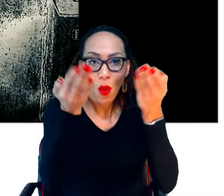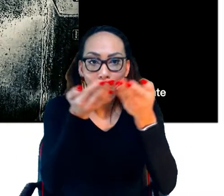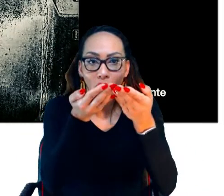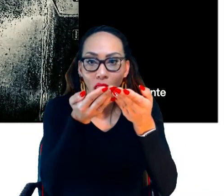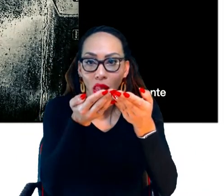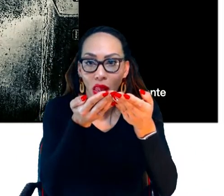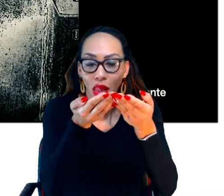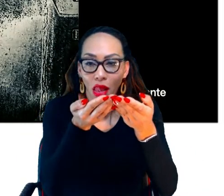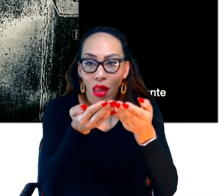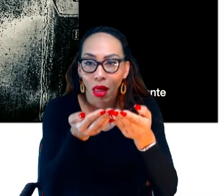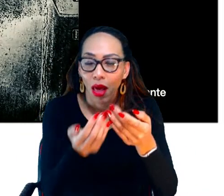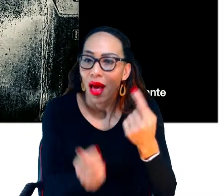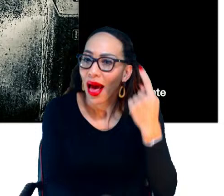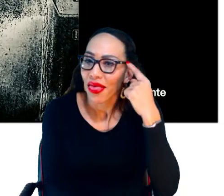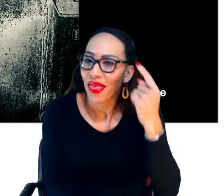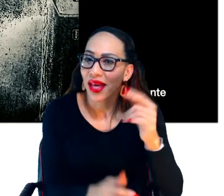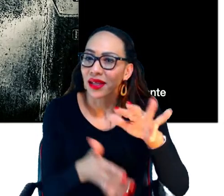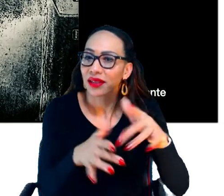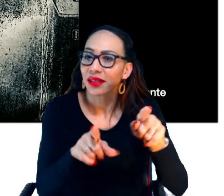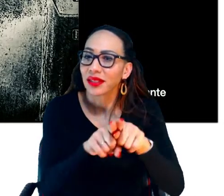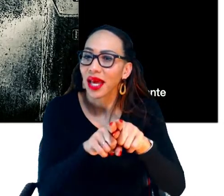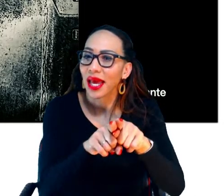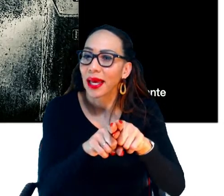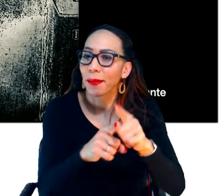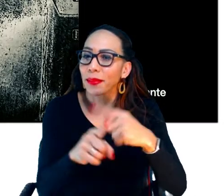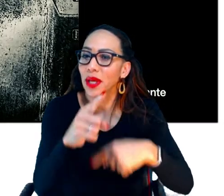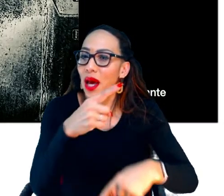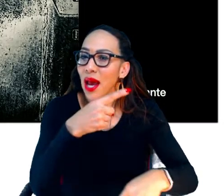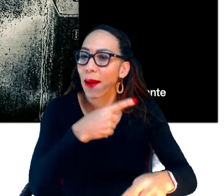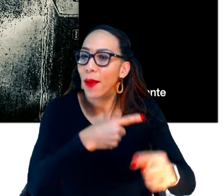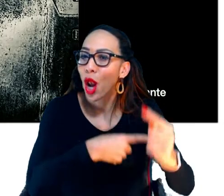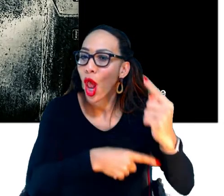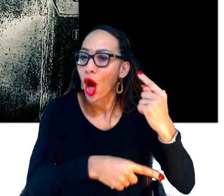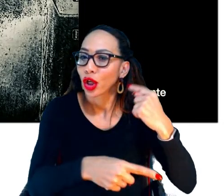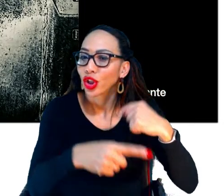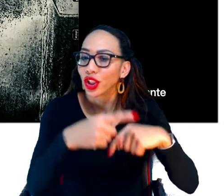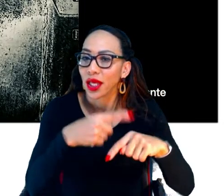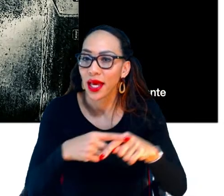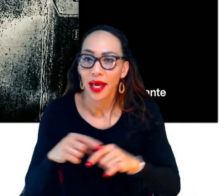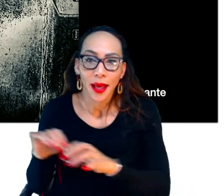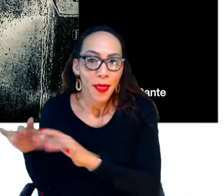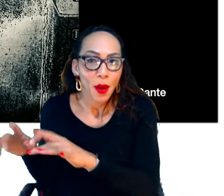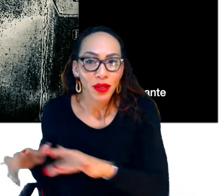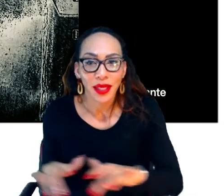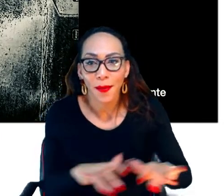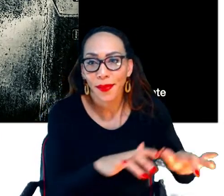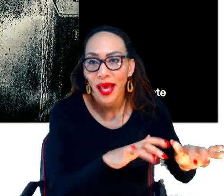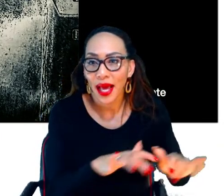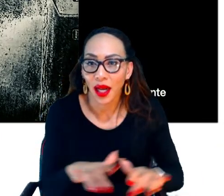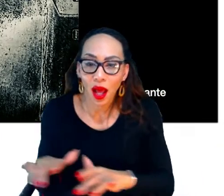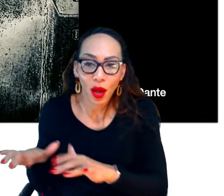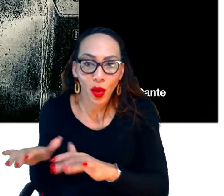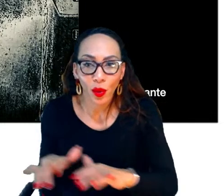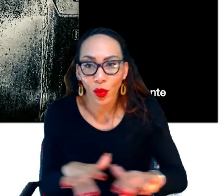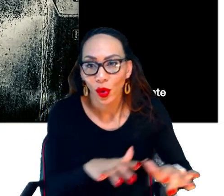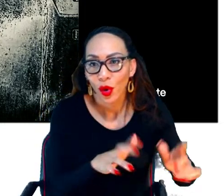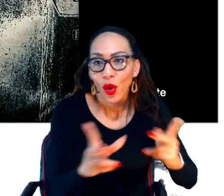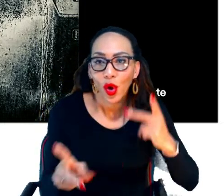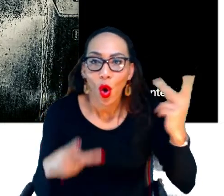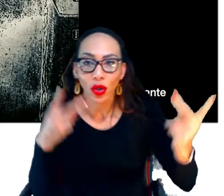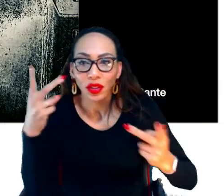sometime last year in one of the churches around here by a musician called Jimmy Galvin.